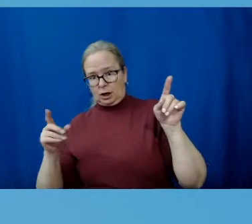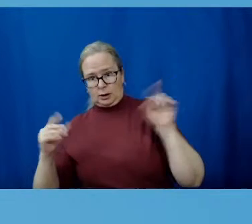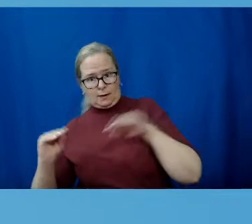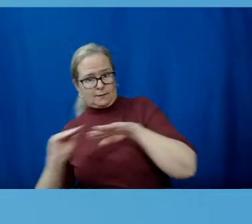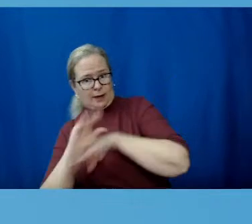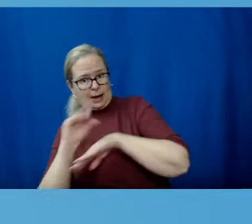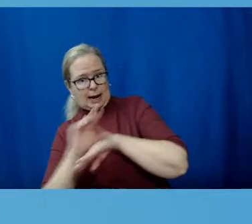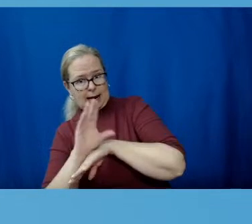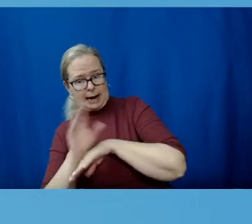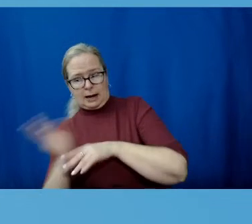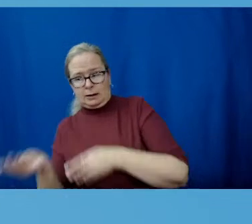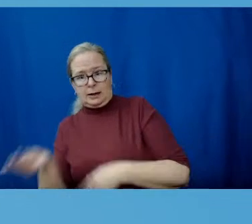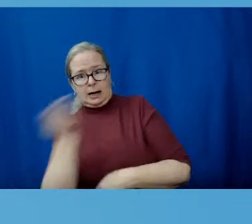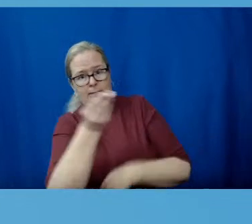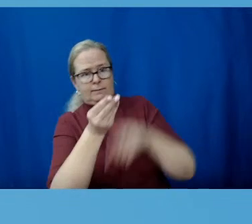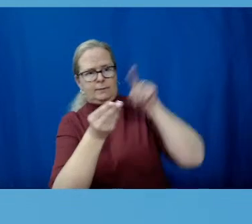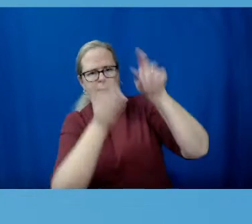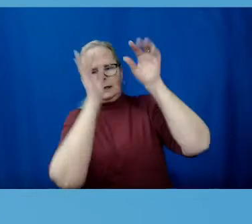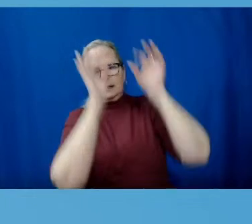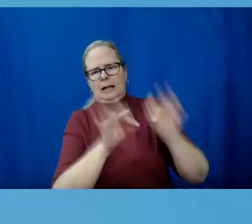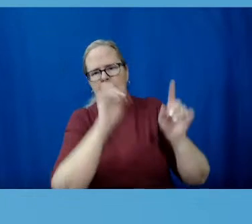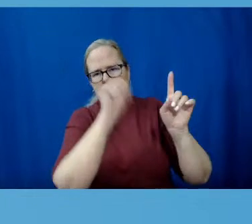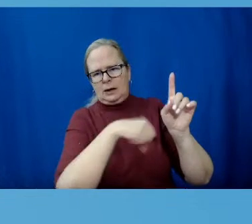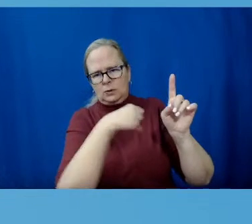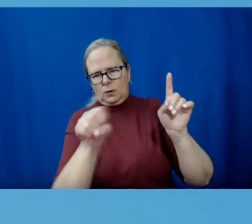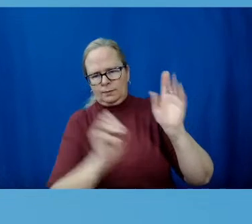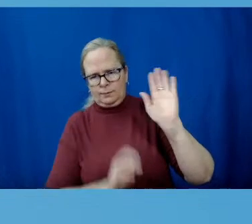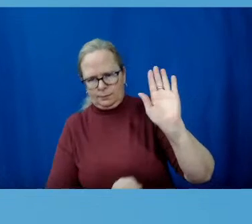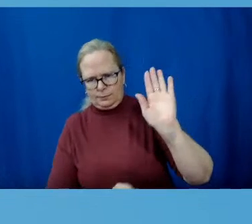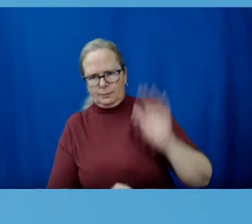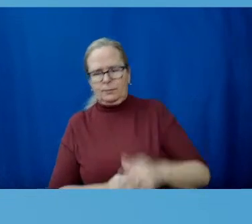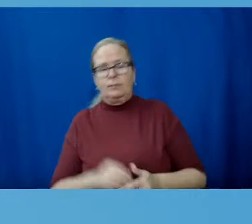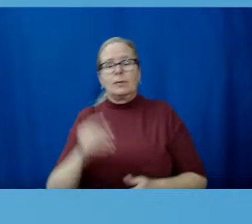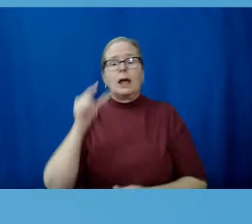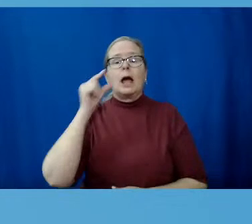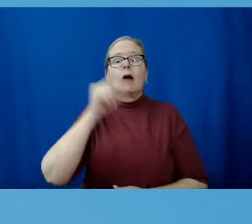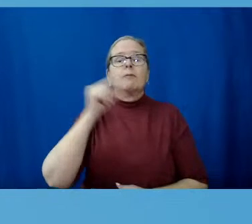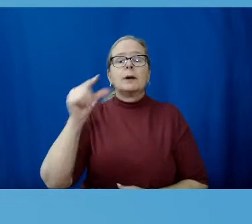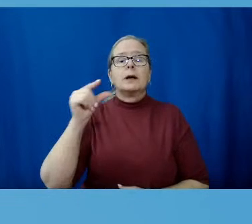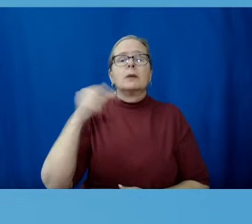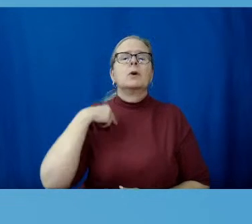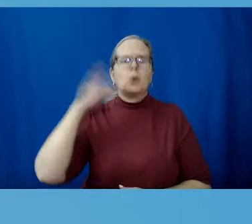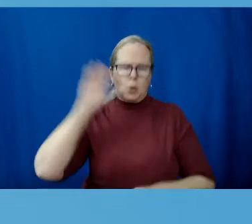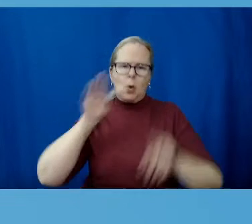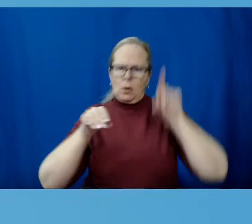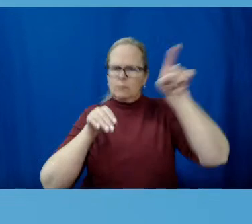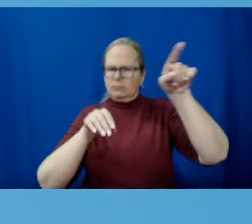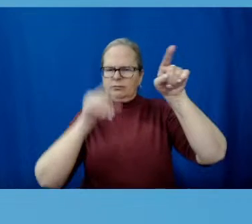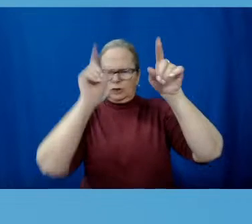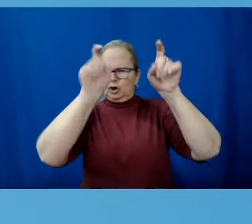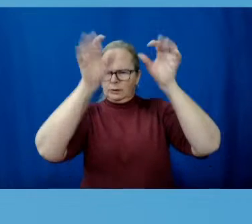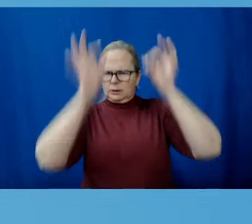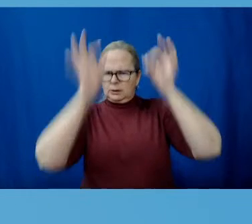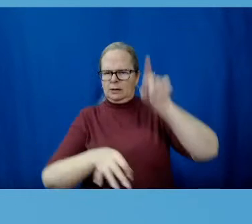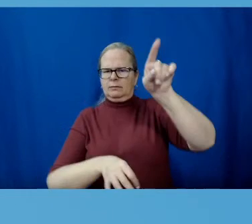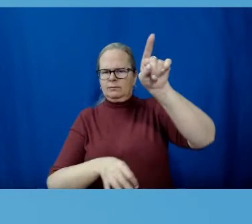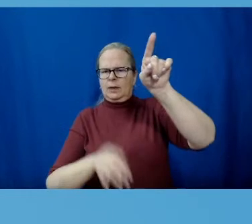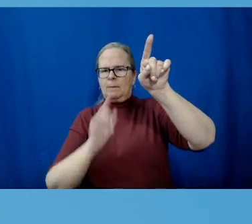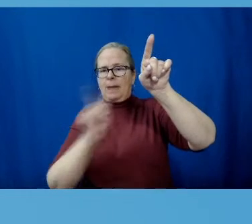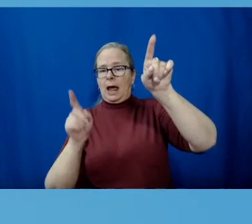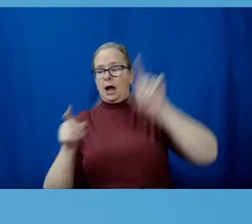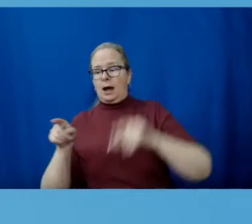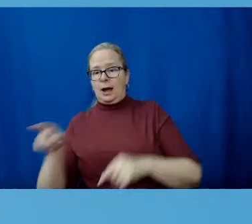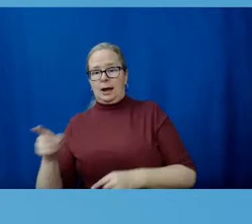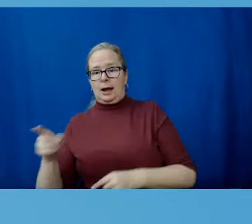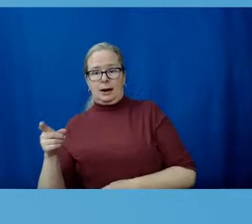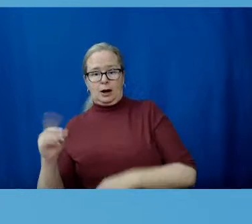really don't know whether there had contrary advice provided, nor should we. This is not unique to any other